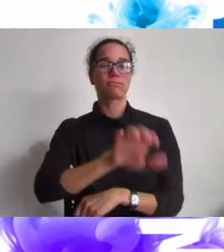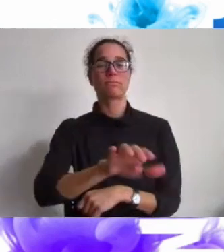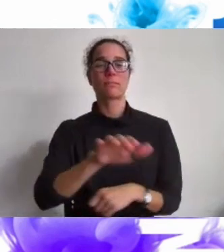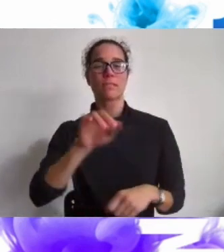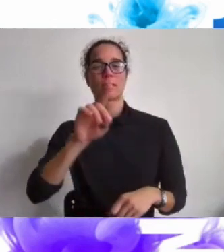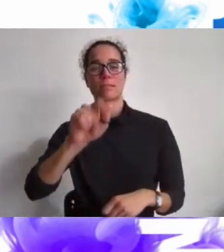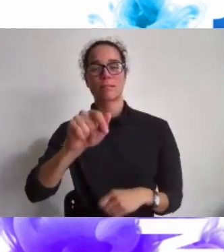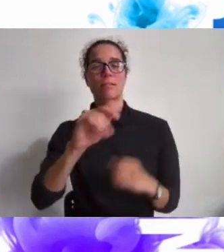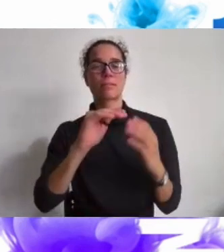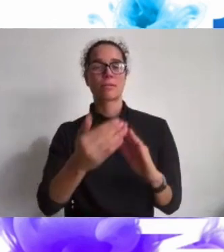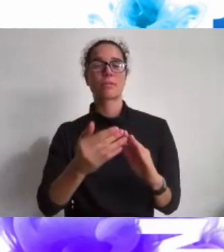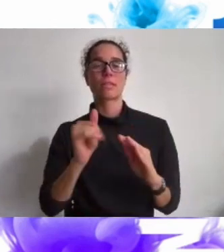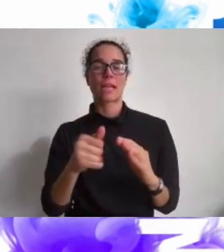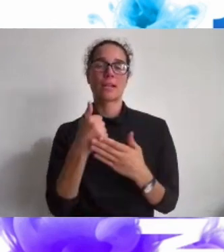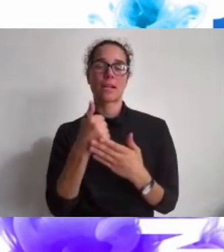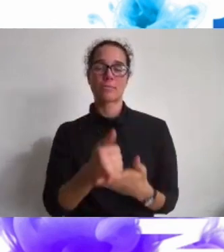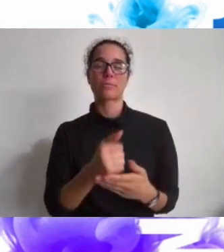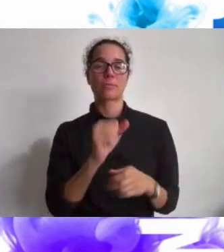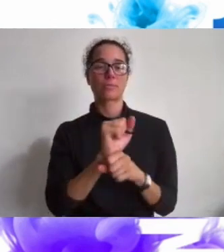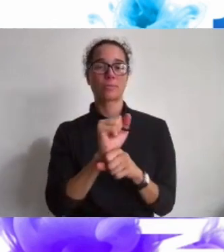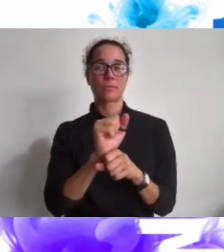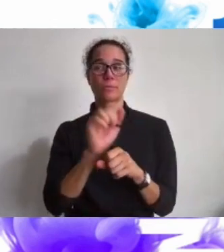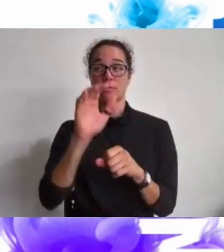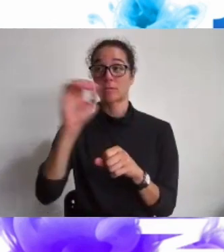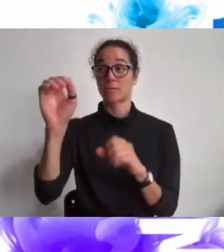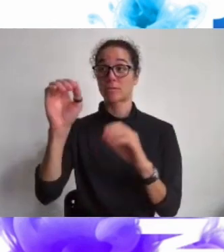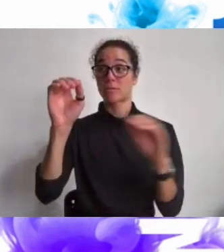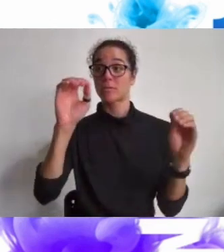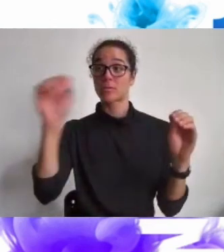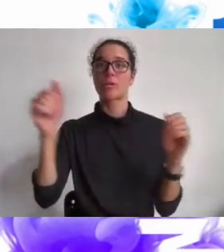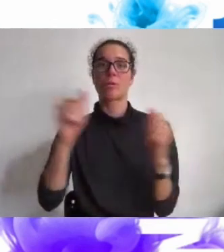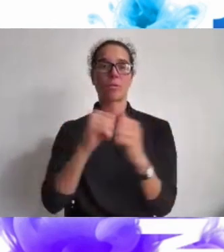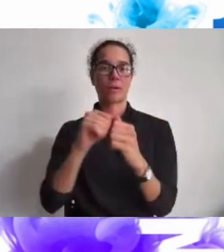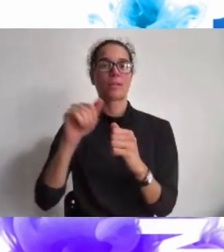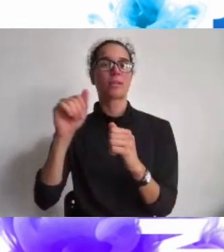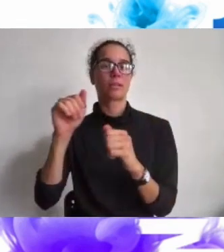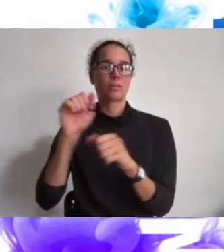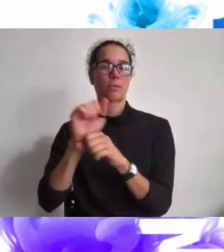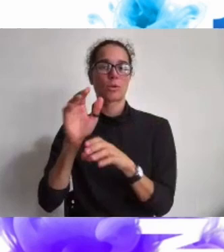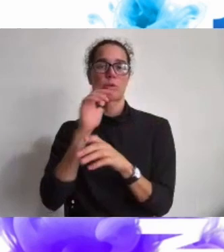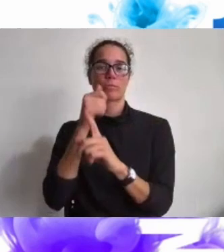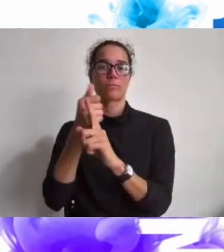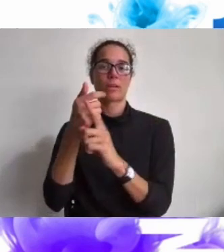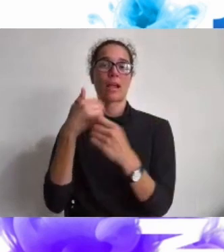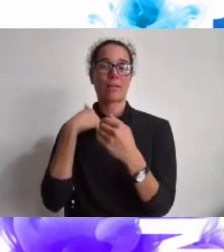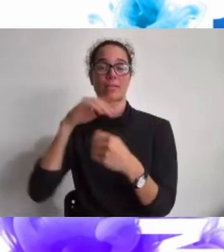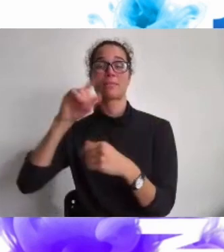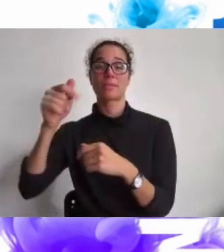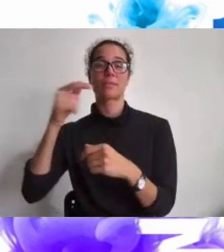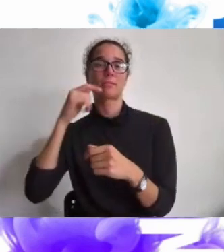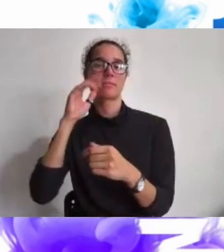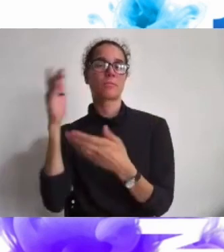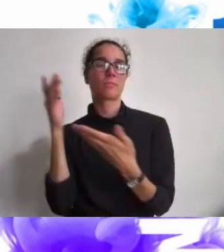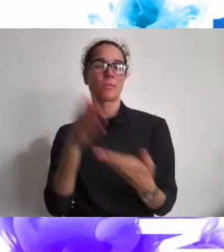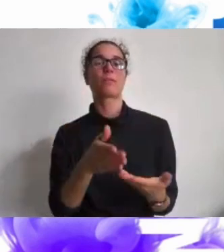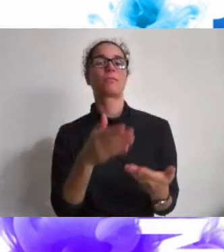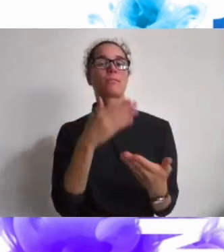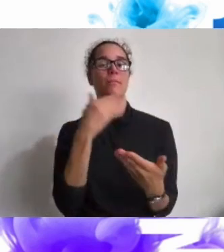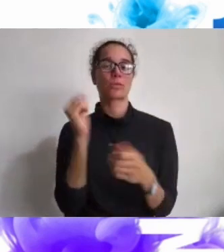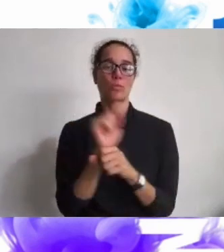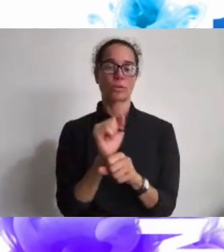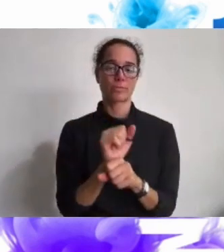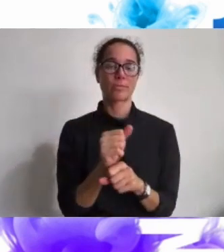ultimately helps employees with disabilities to bring their authentic selves to work. And so I kind of see three main benefits of